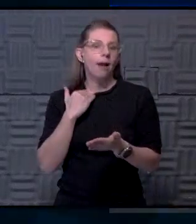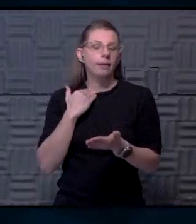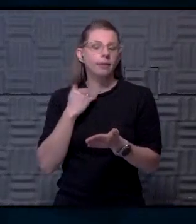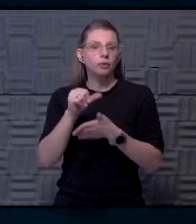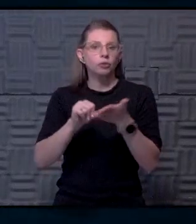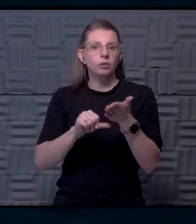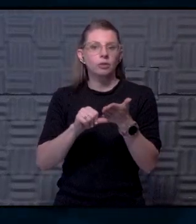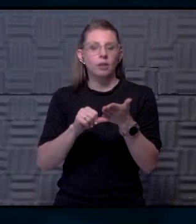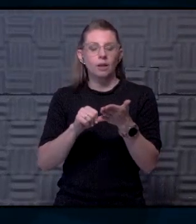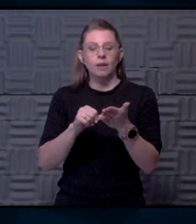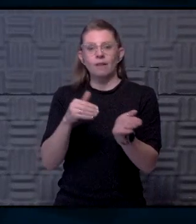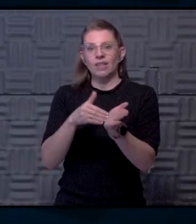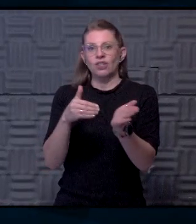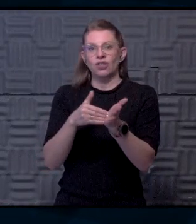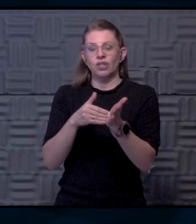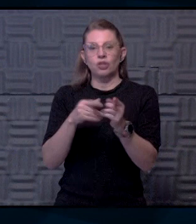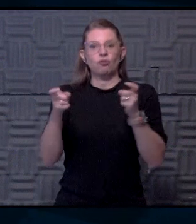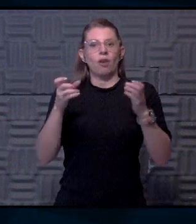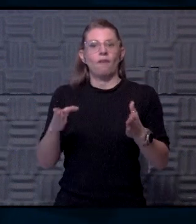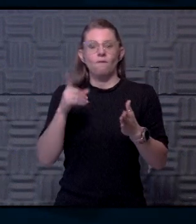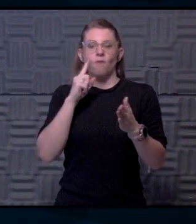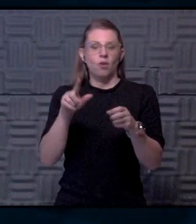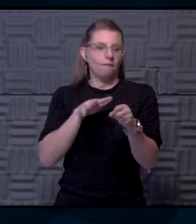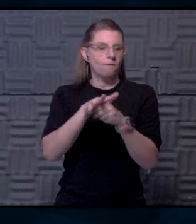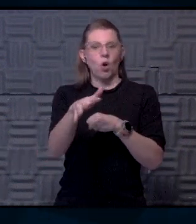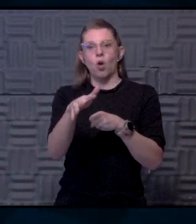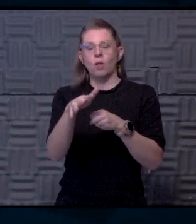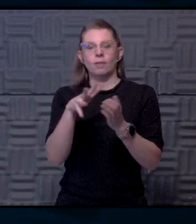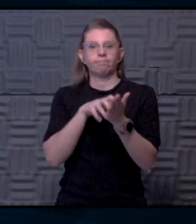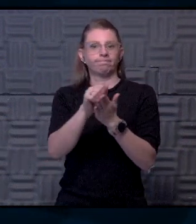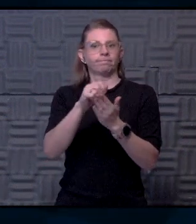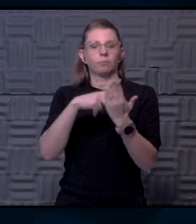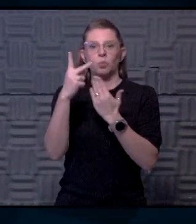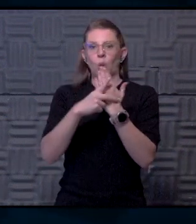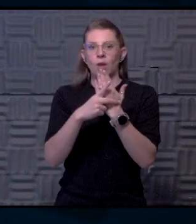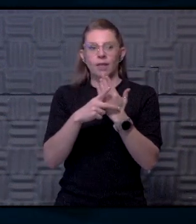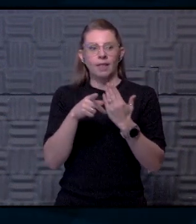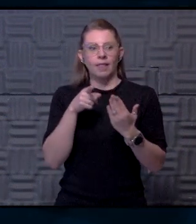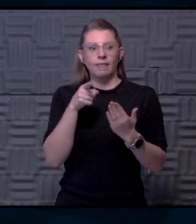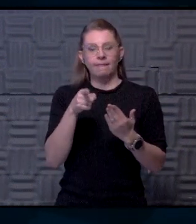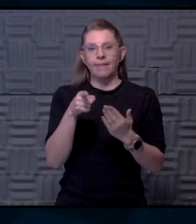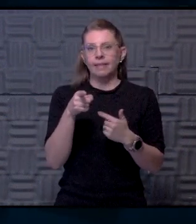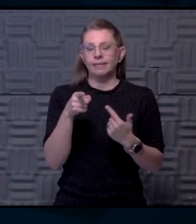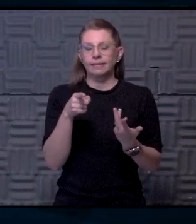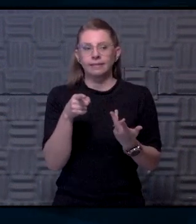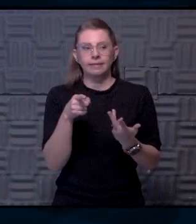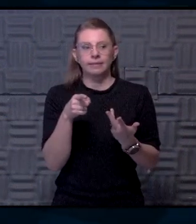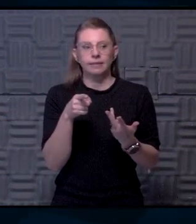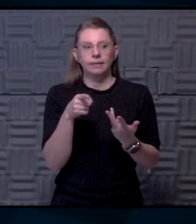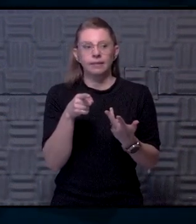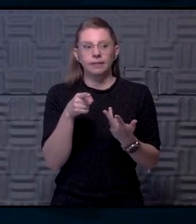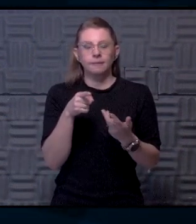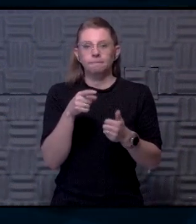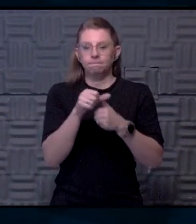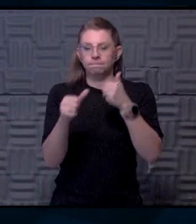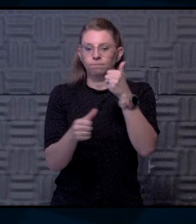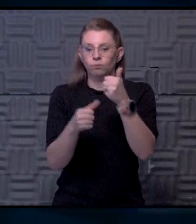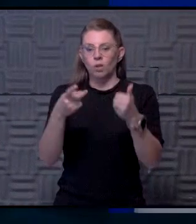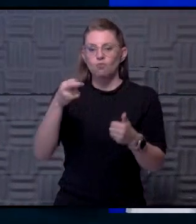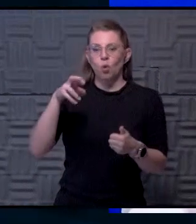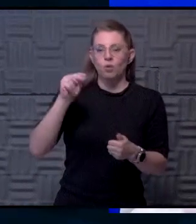you're the physician director of the entire cancer program. How will this center benefit under the proton